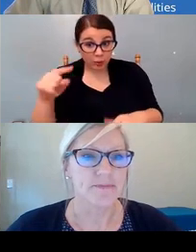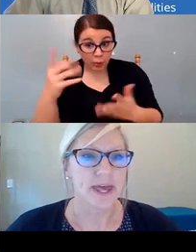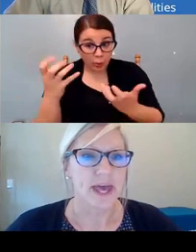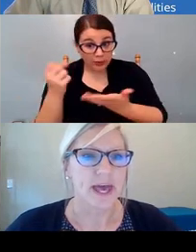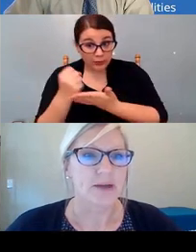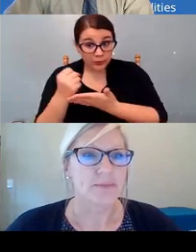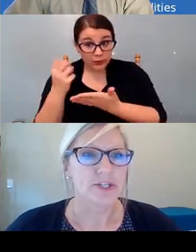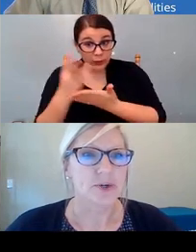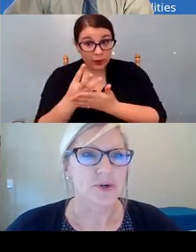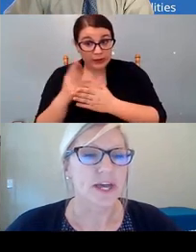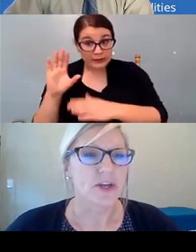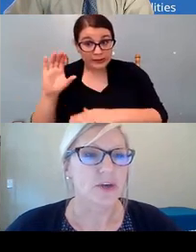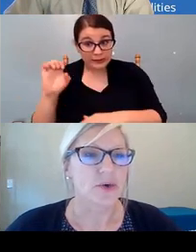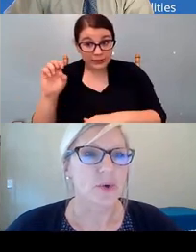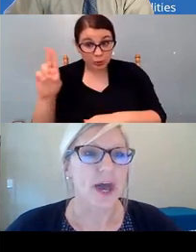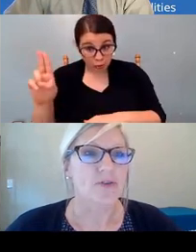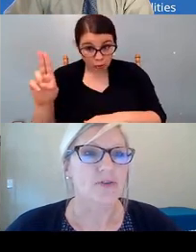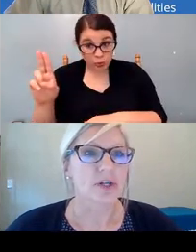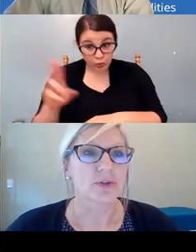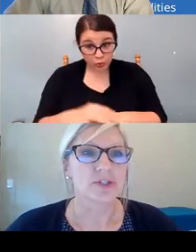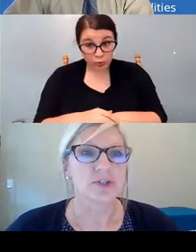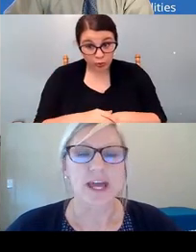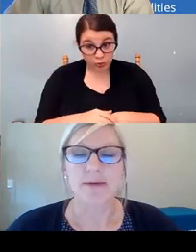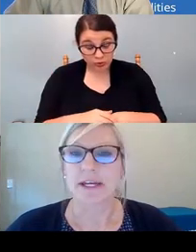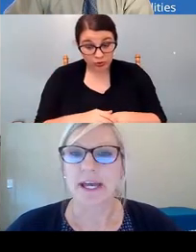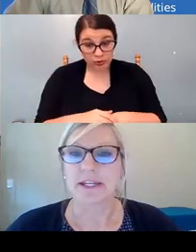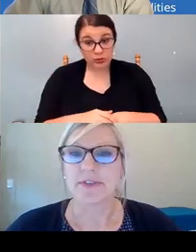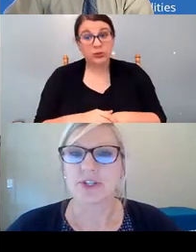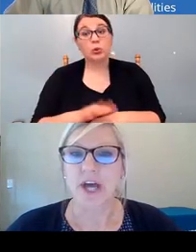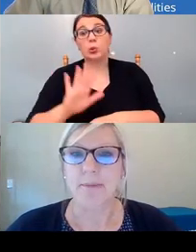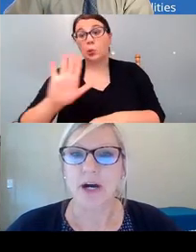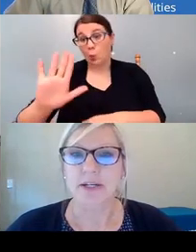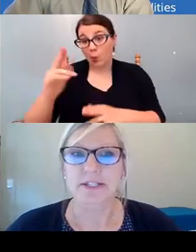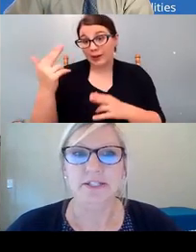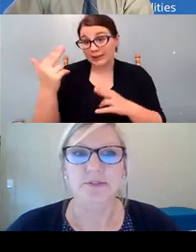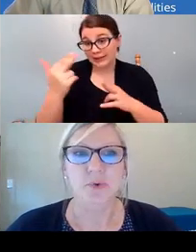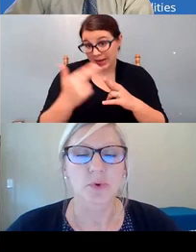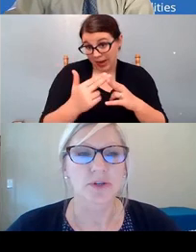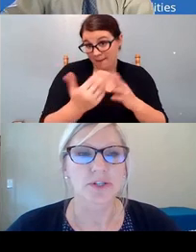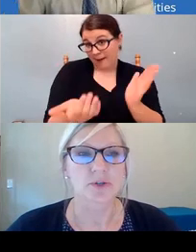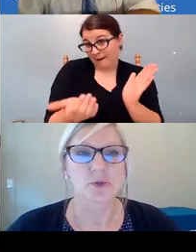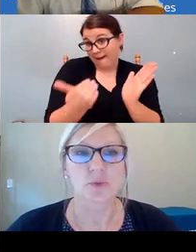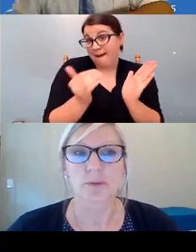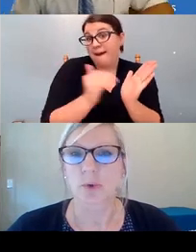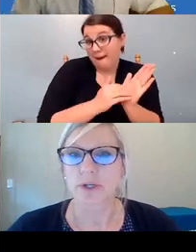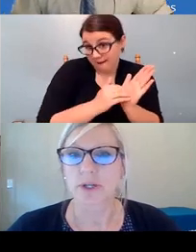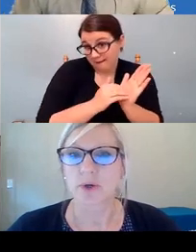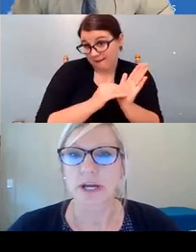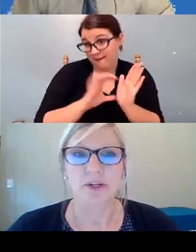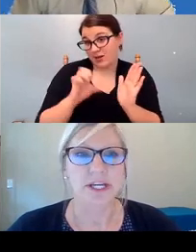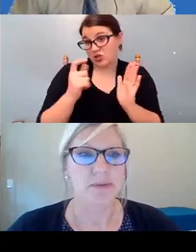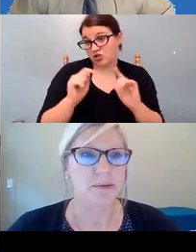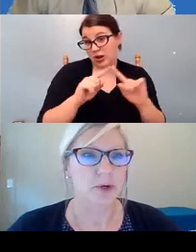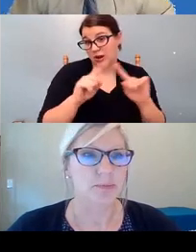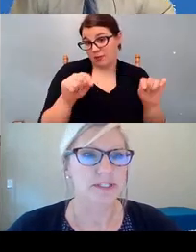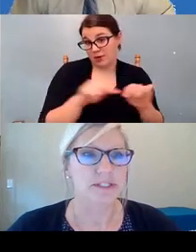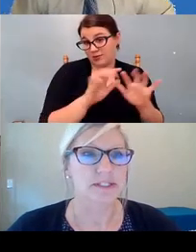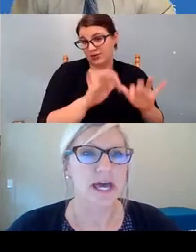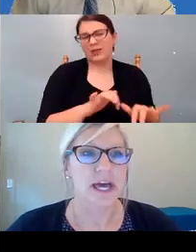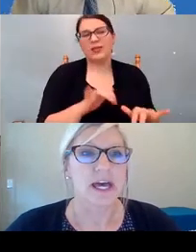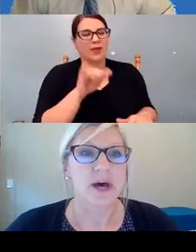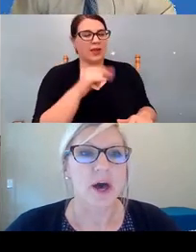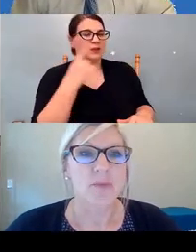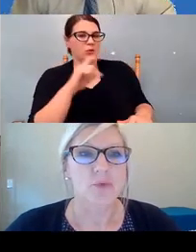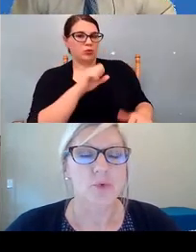ed. And be sure that you have included your name again in the chat box. This is for the social work board and their record keeping